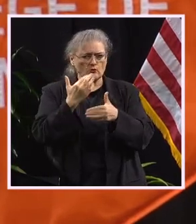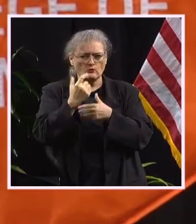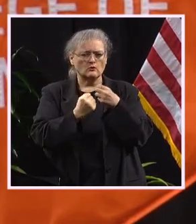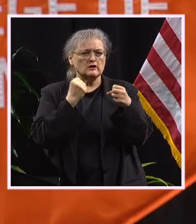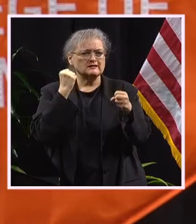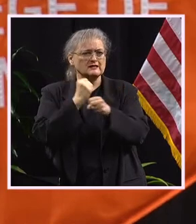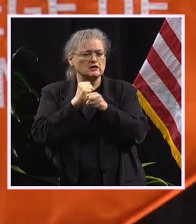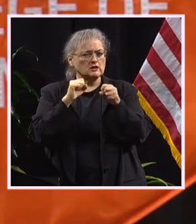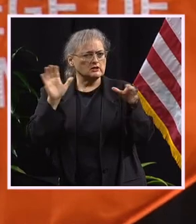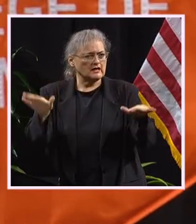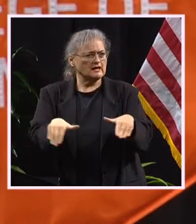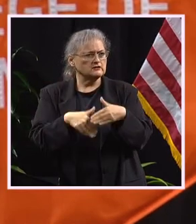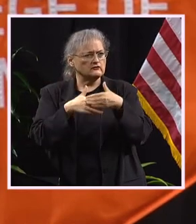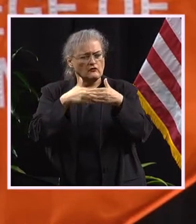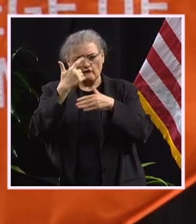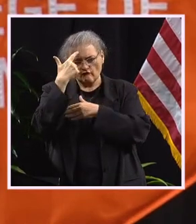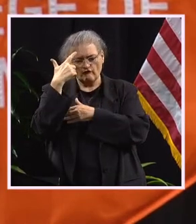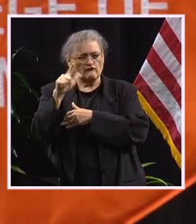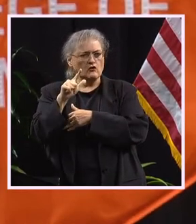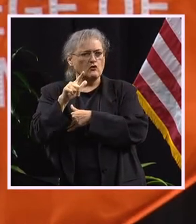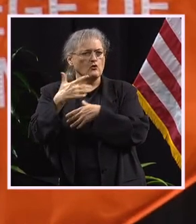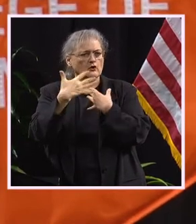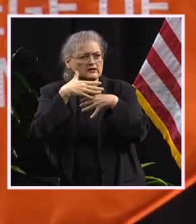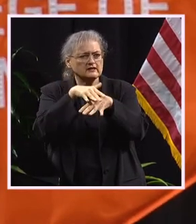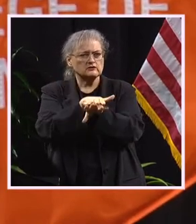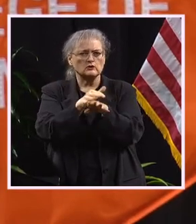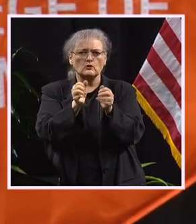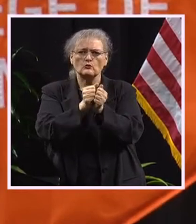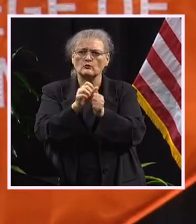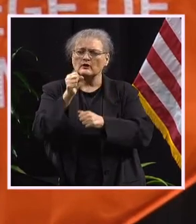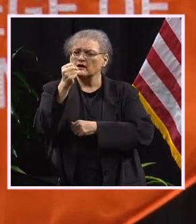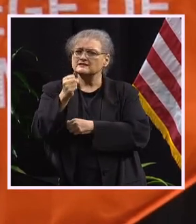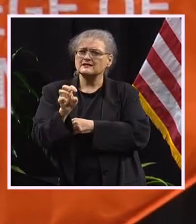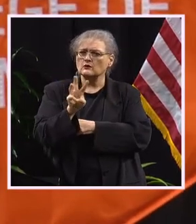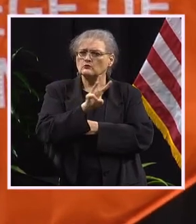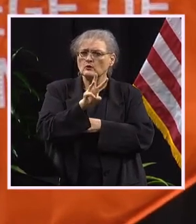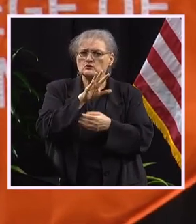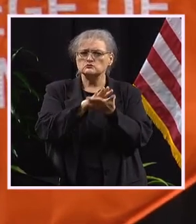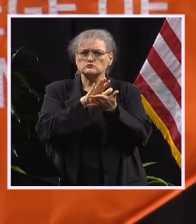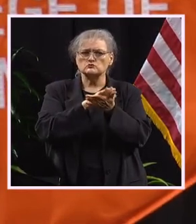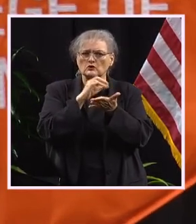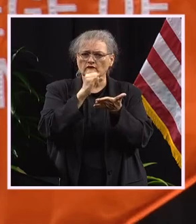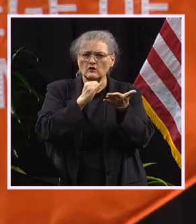anniversary of our integration with the Southwest School of Art, I